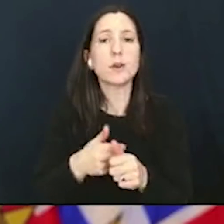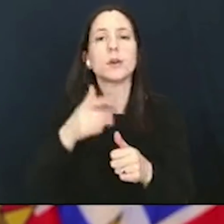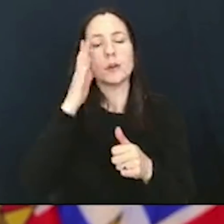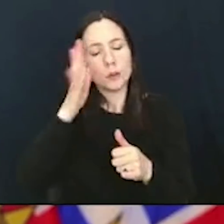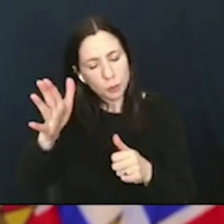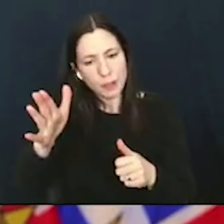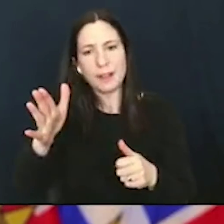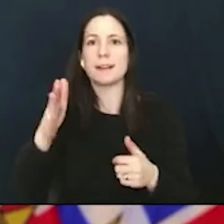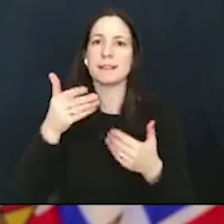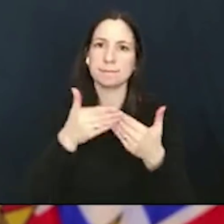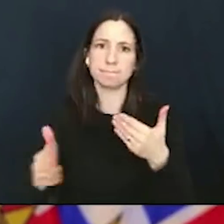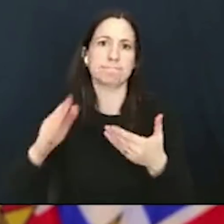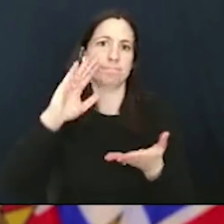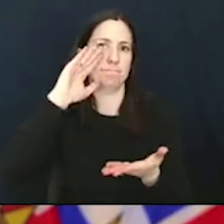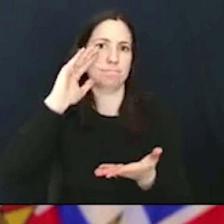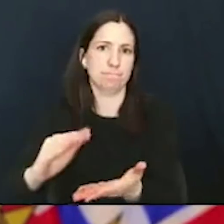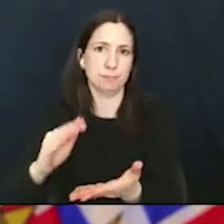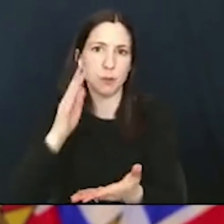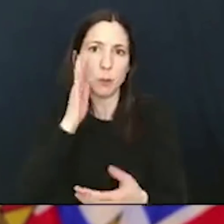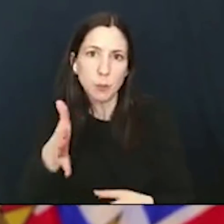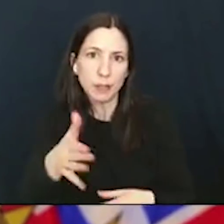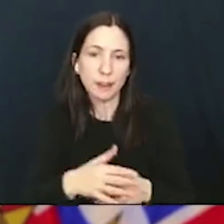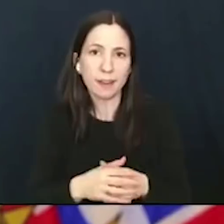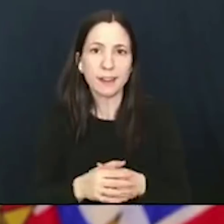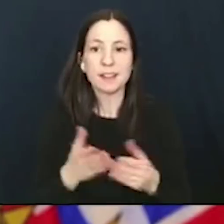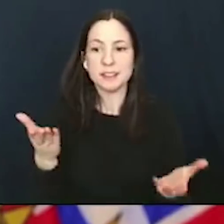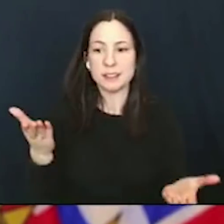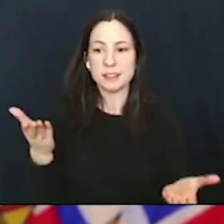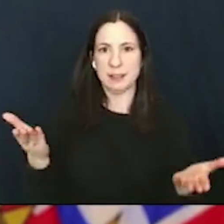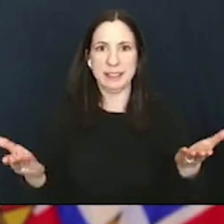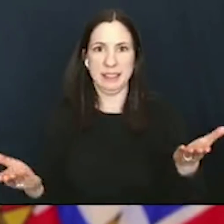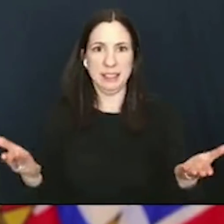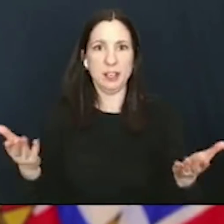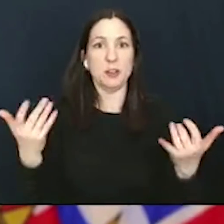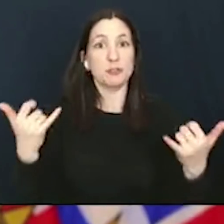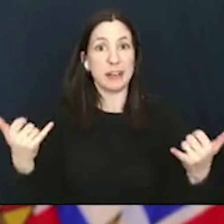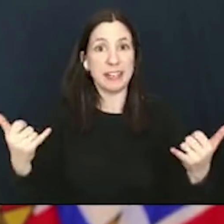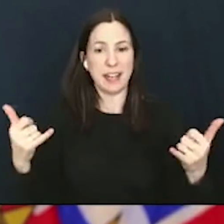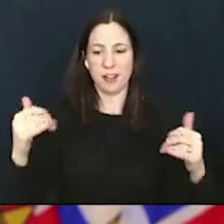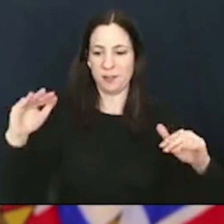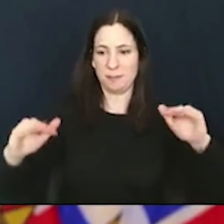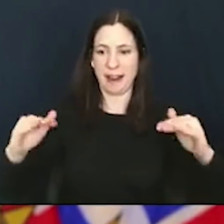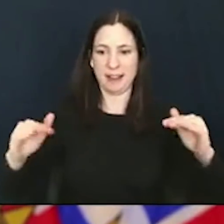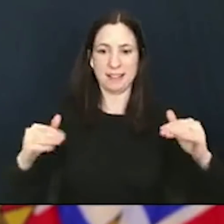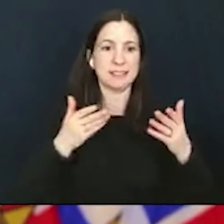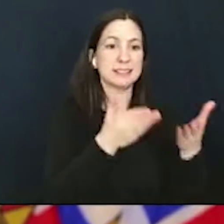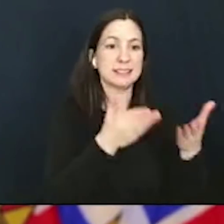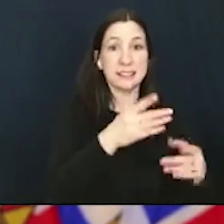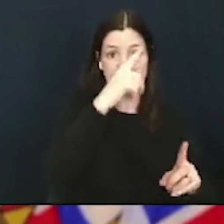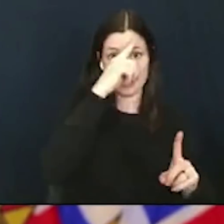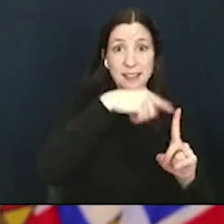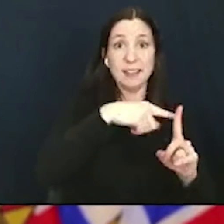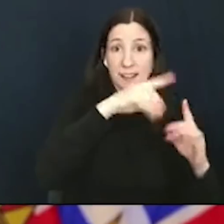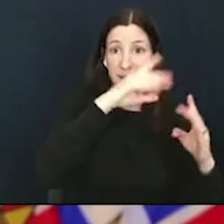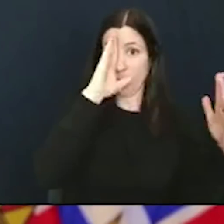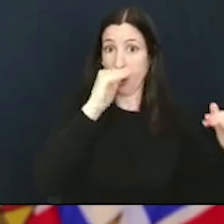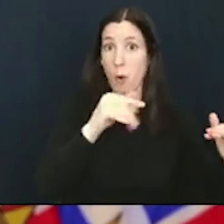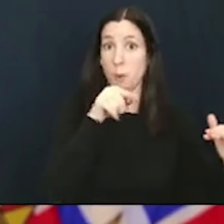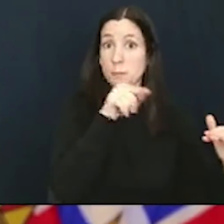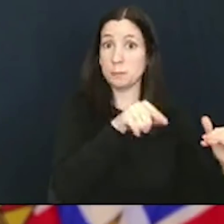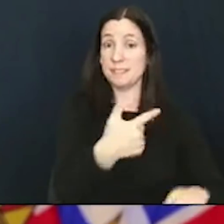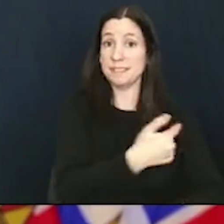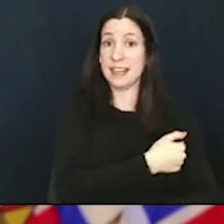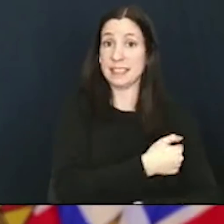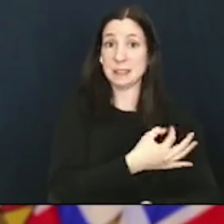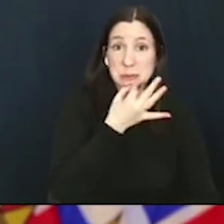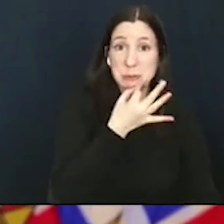are in a period of what I'm calling vaccine hope and pandemic reality. And our focus has to be to